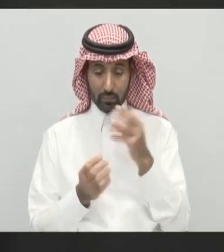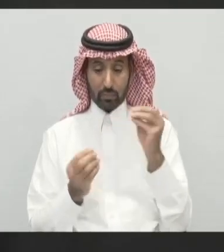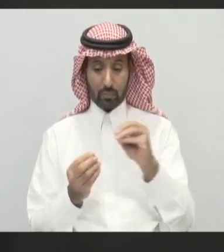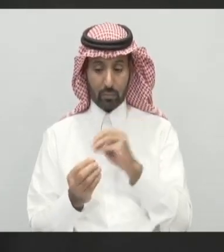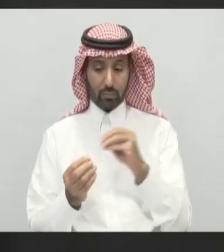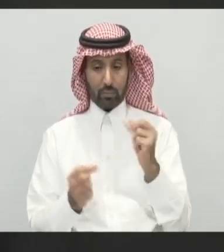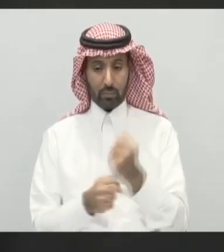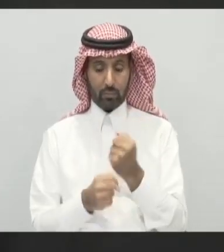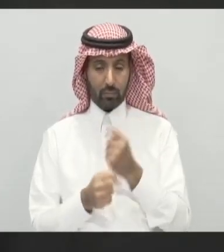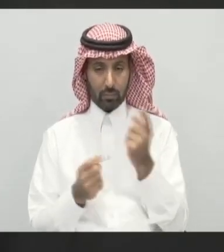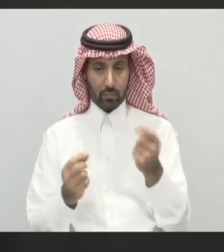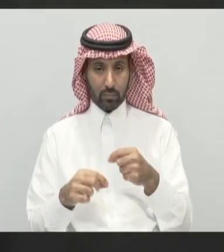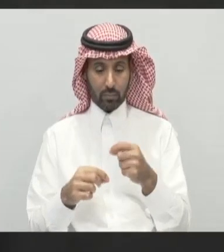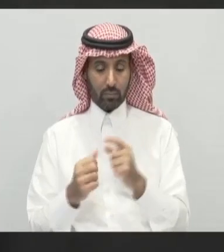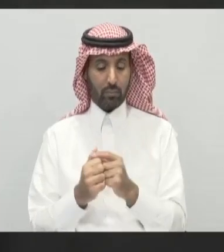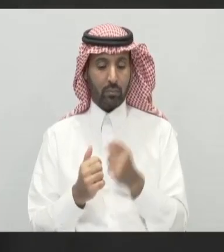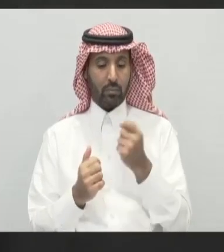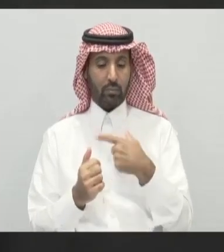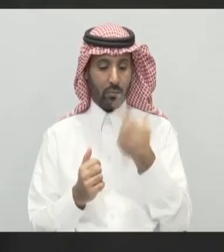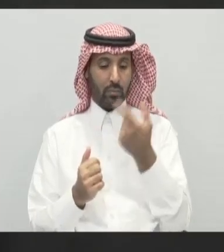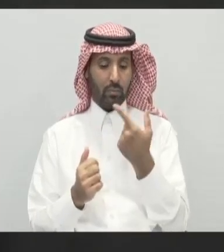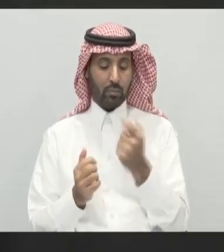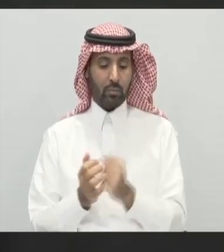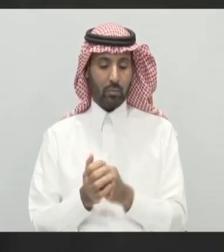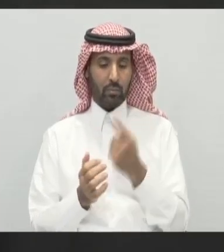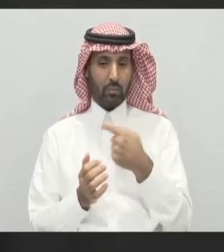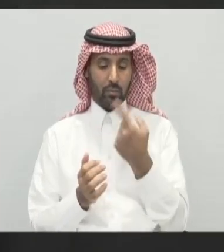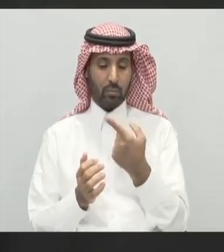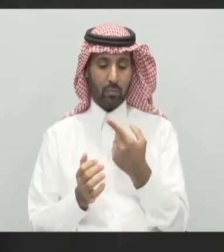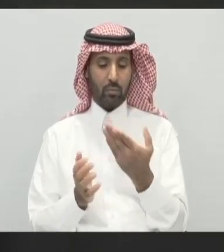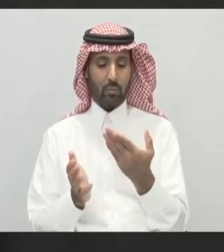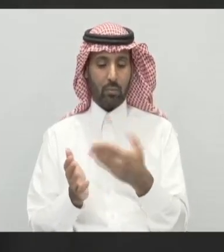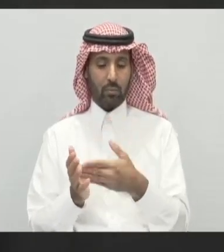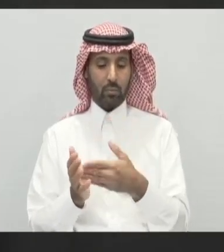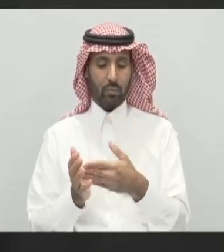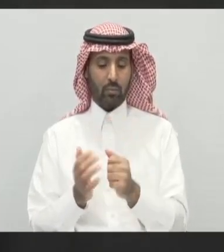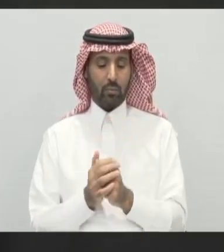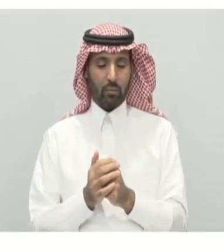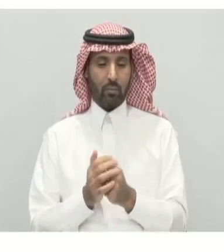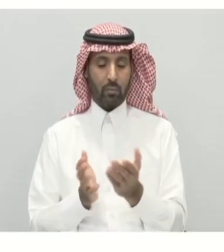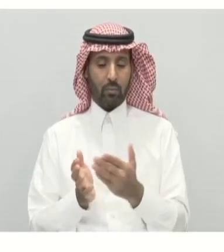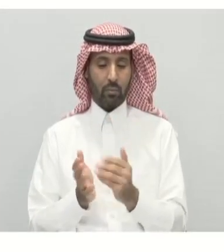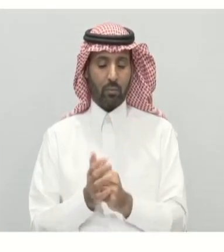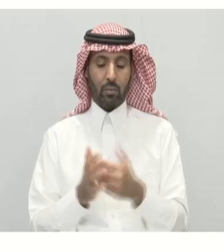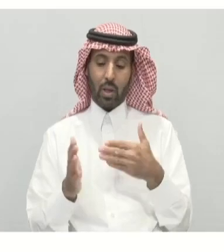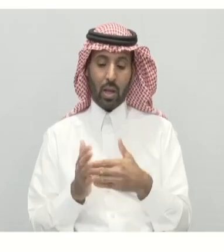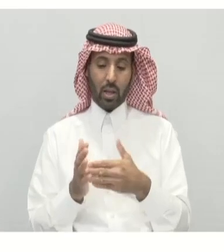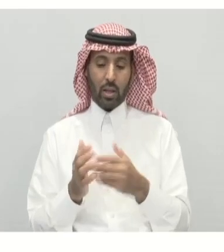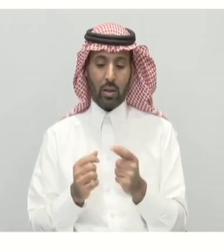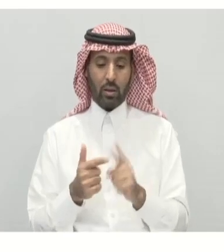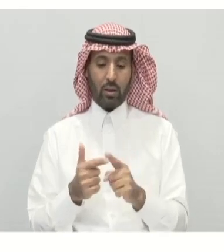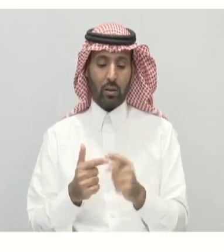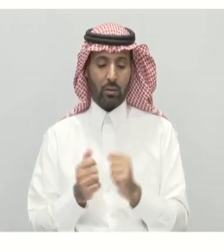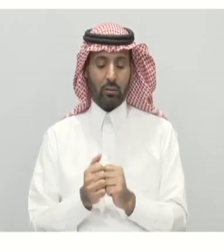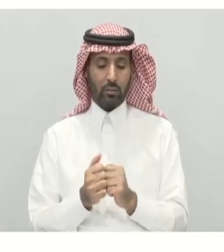are verbs, so we are actually stressing or highlighting much more on that particle, which is out in